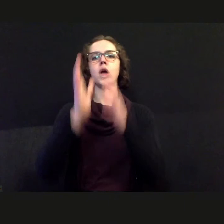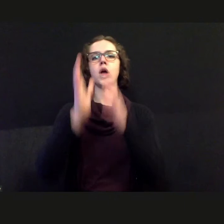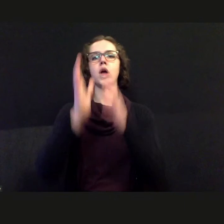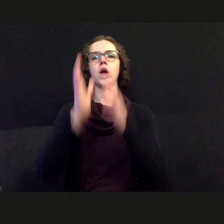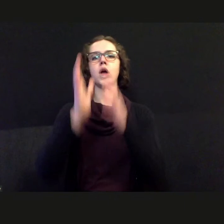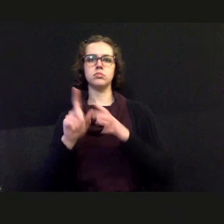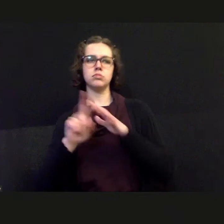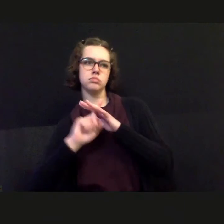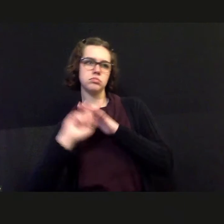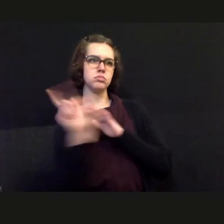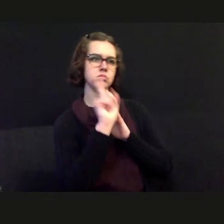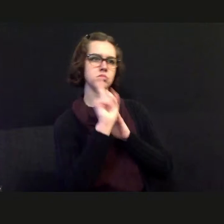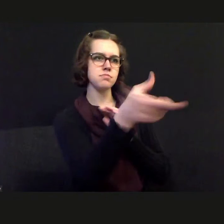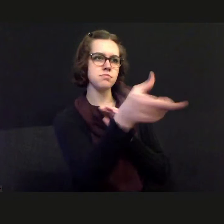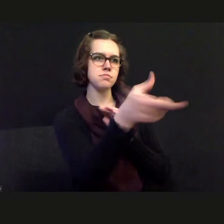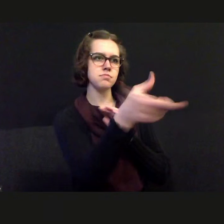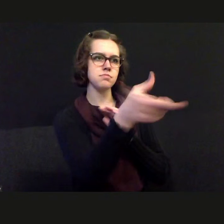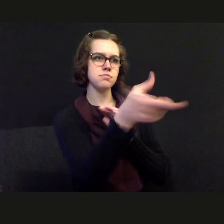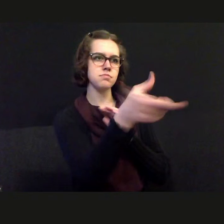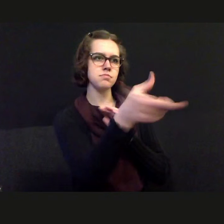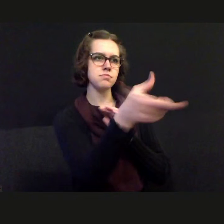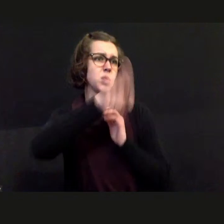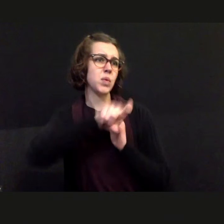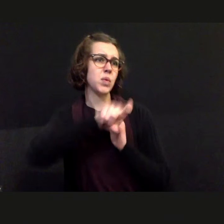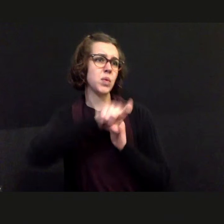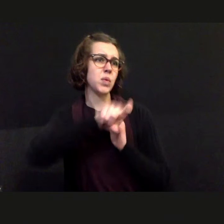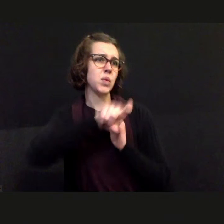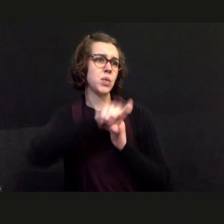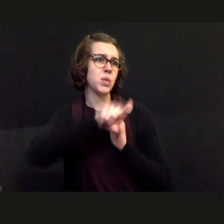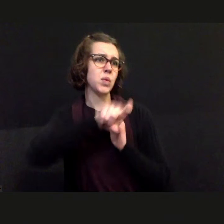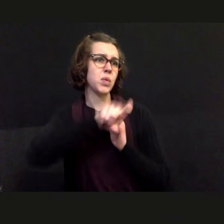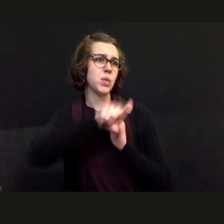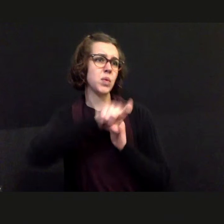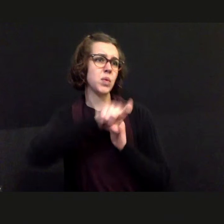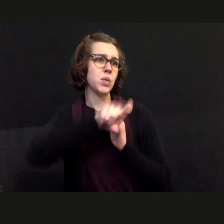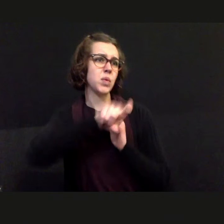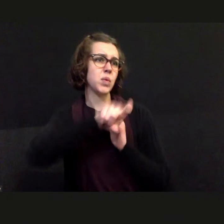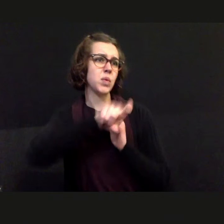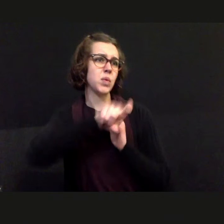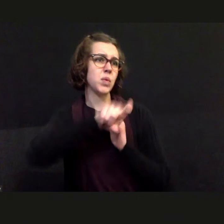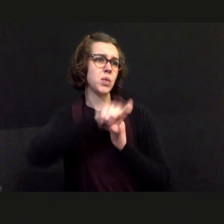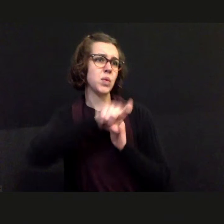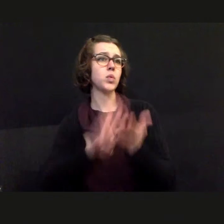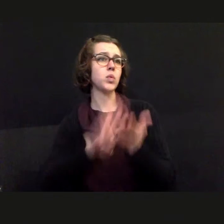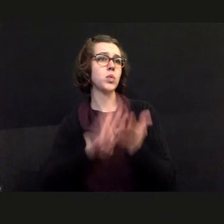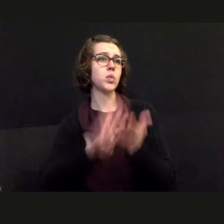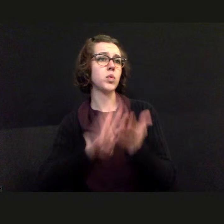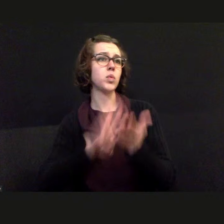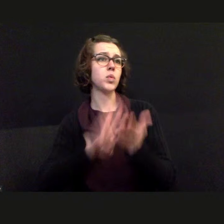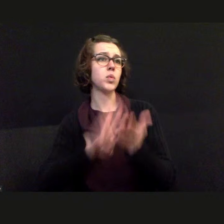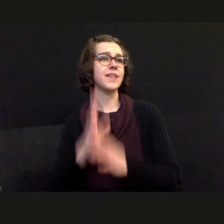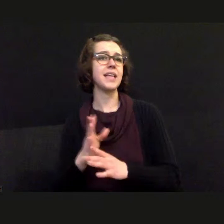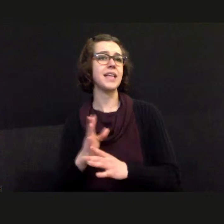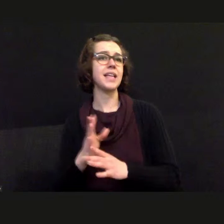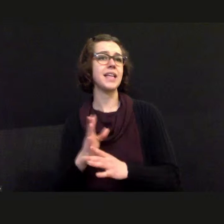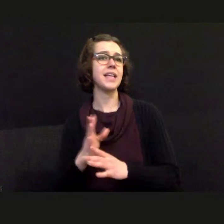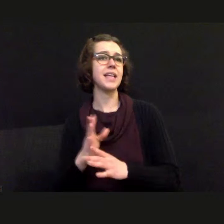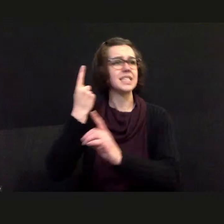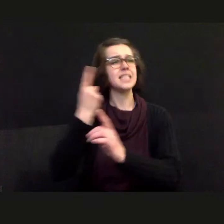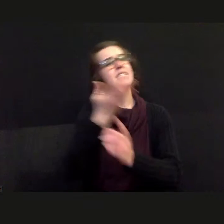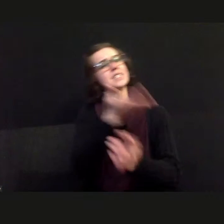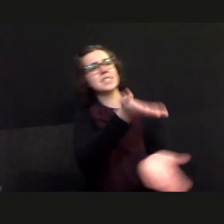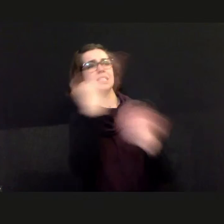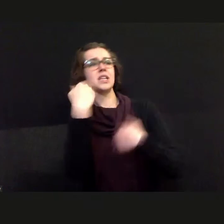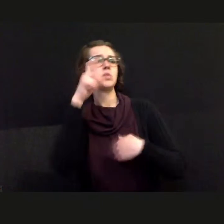the courthouse now to interpret because we've got a witness or a defendant or somebody and they can't understand them.